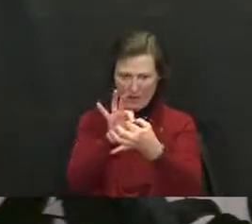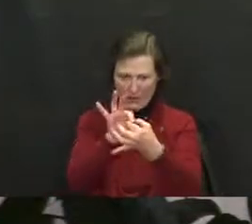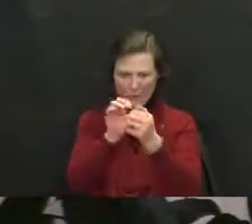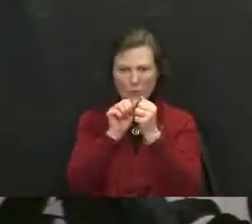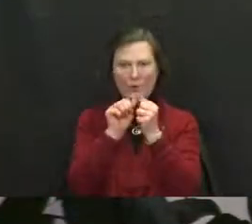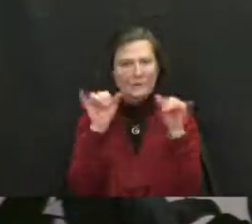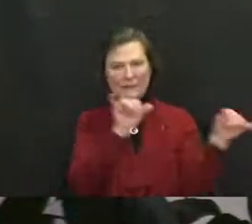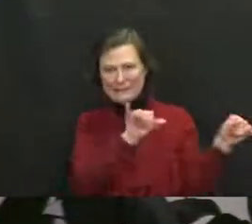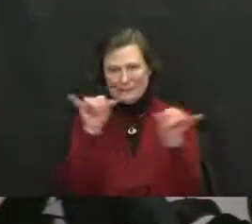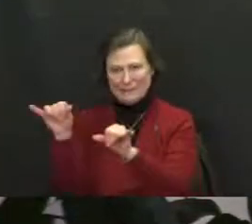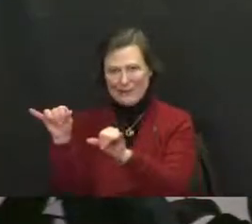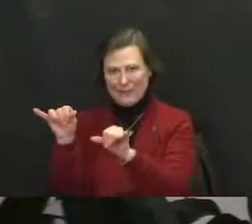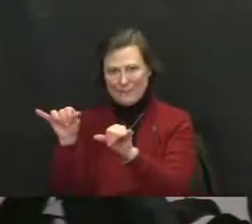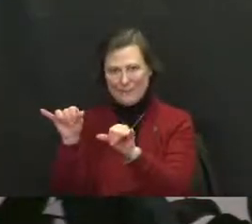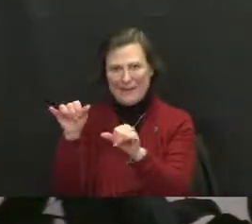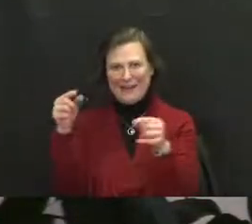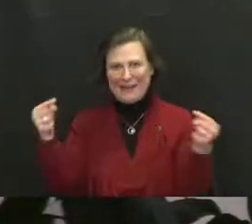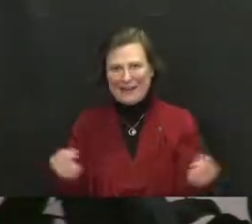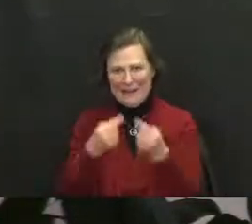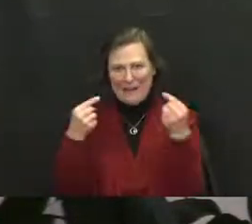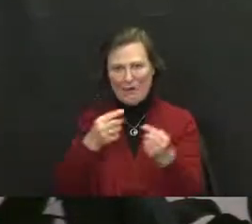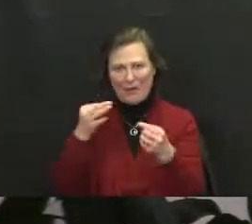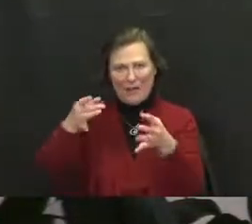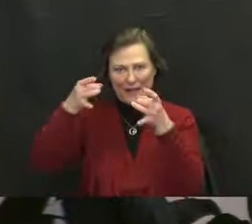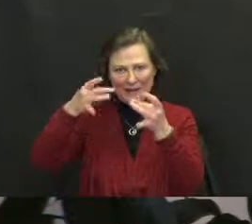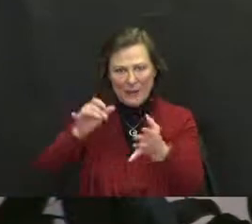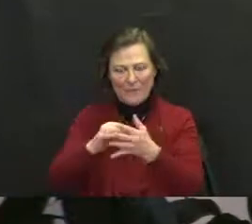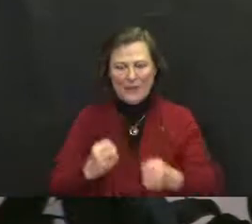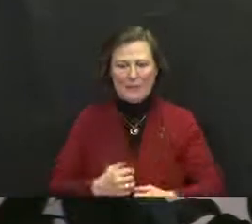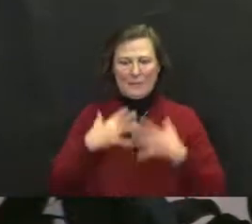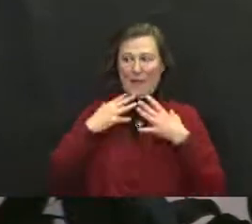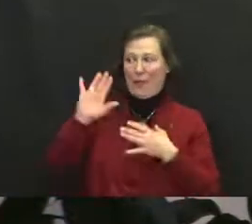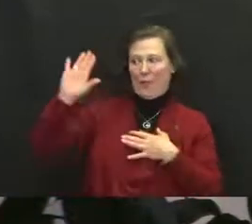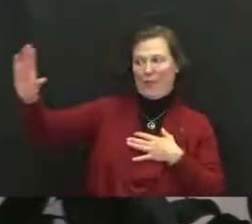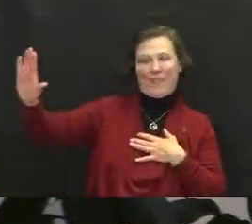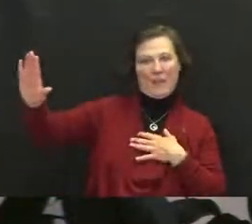and hatred which inspires the acts of our enemies.